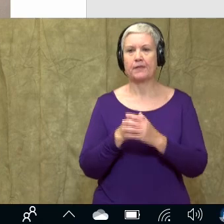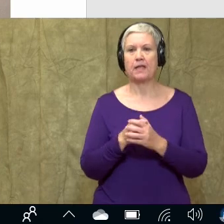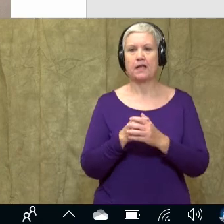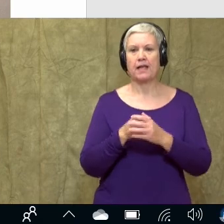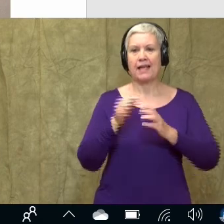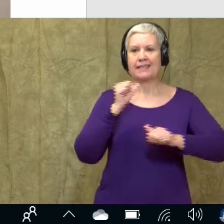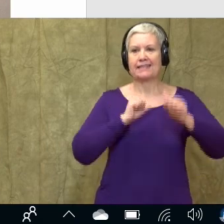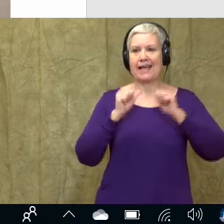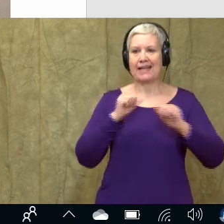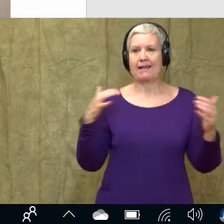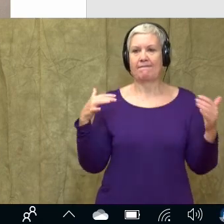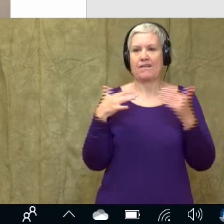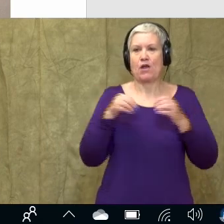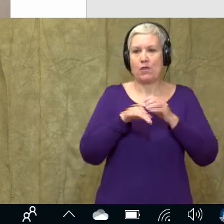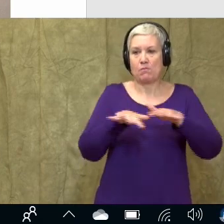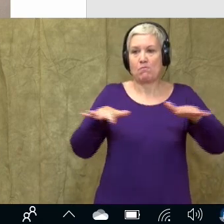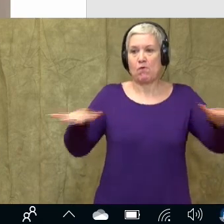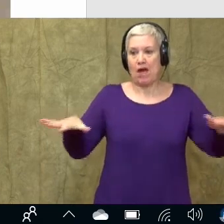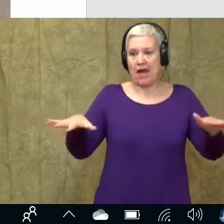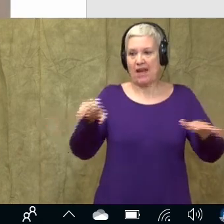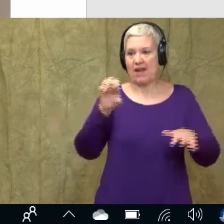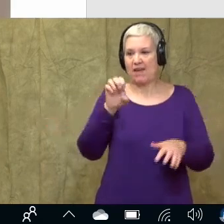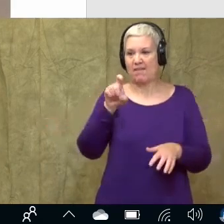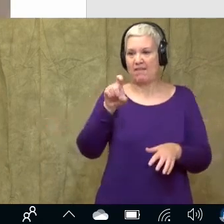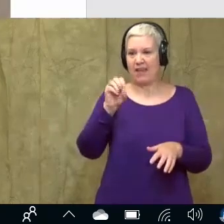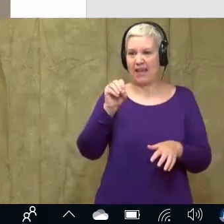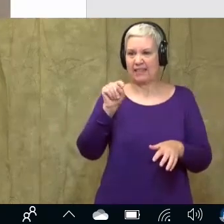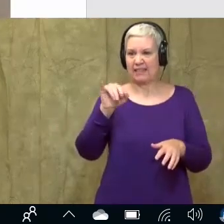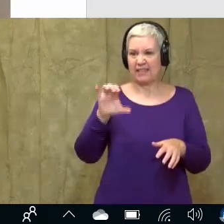written in 2008.